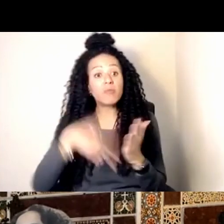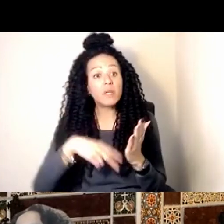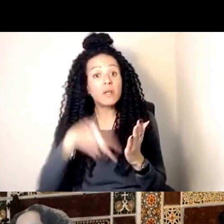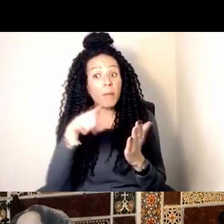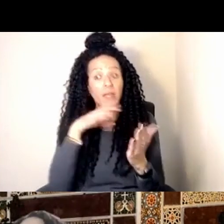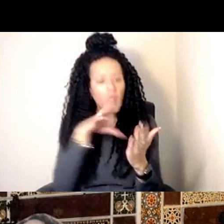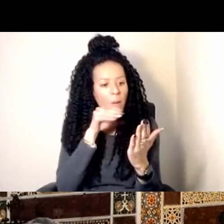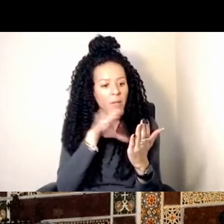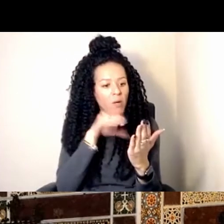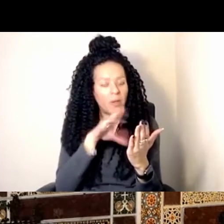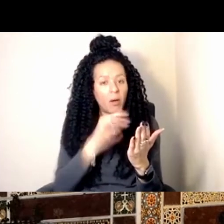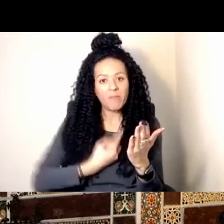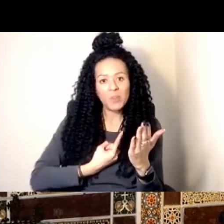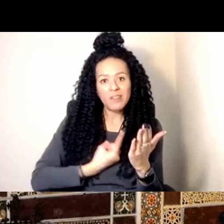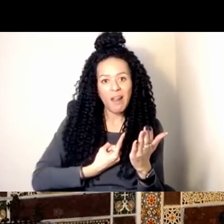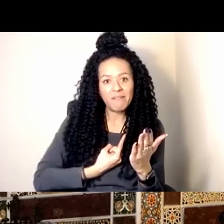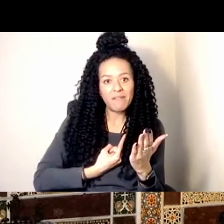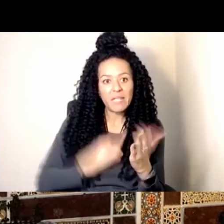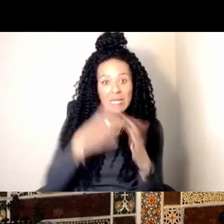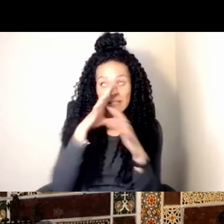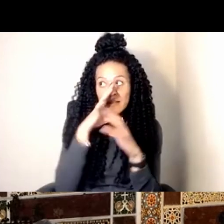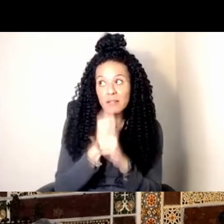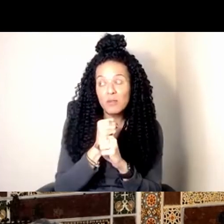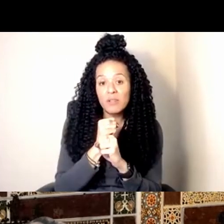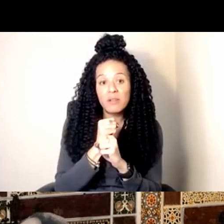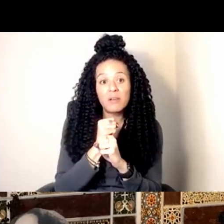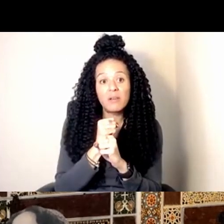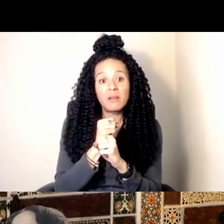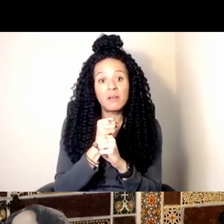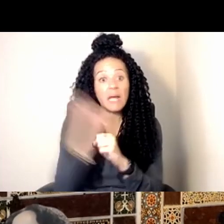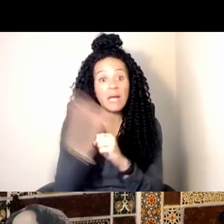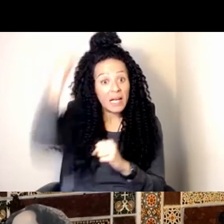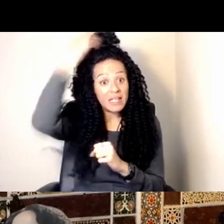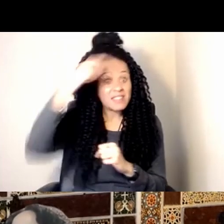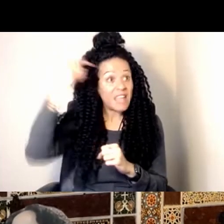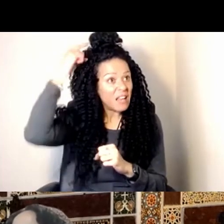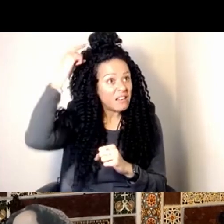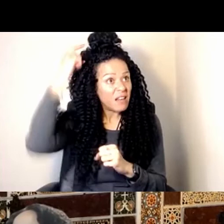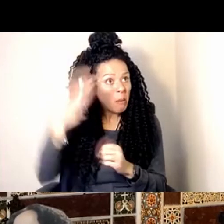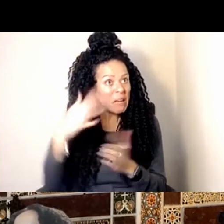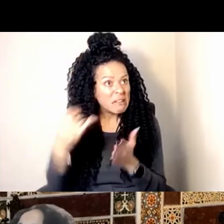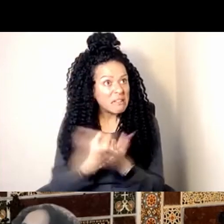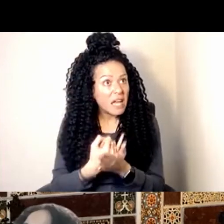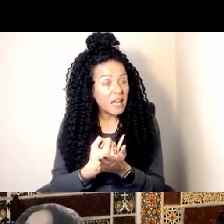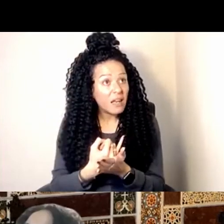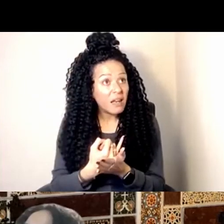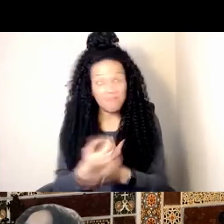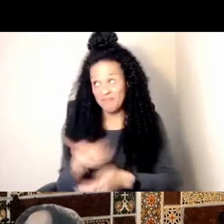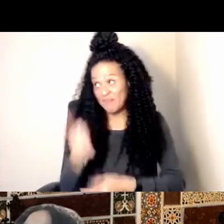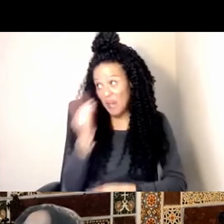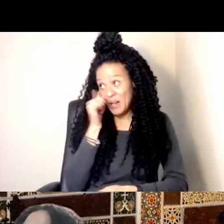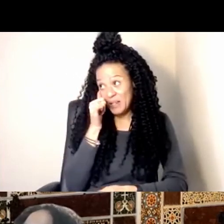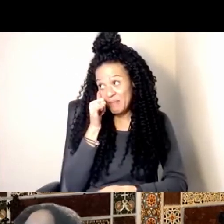copied it for himself, in secret. A saint committing a sin? Hello?